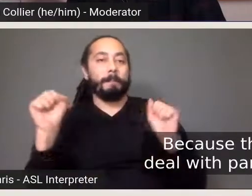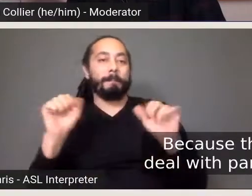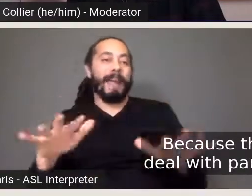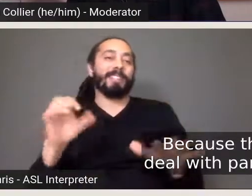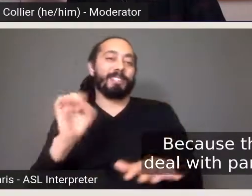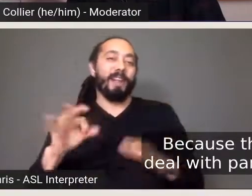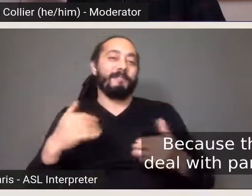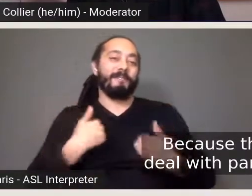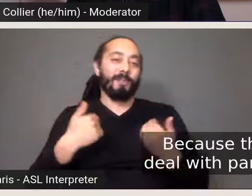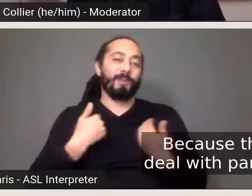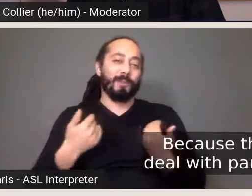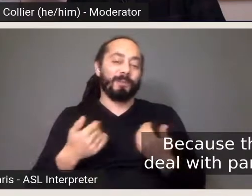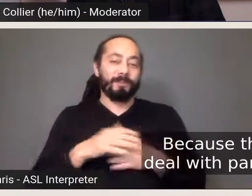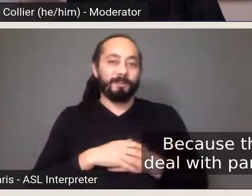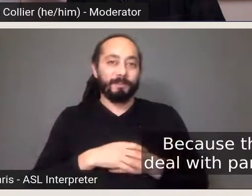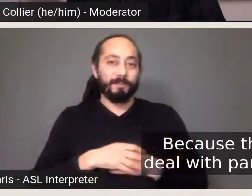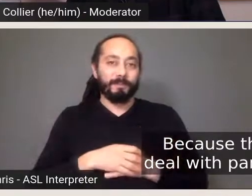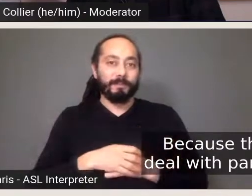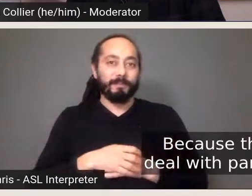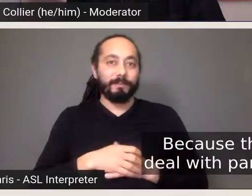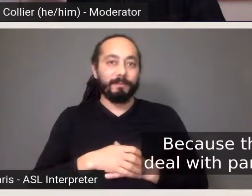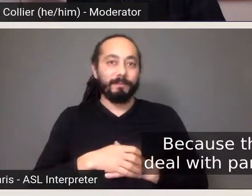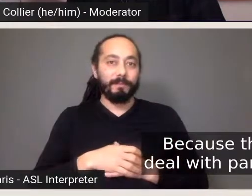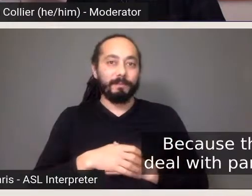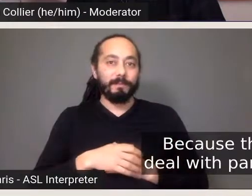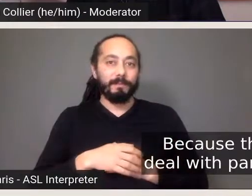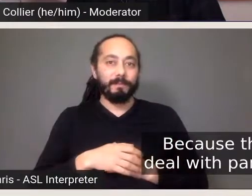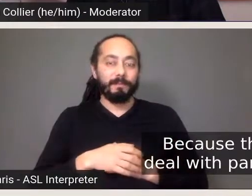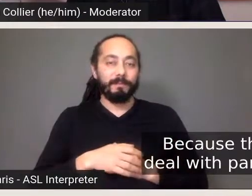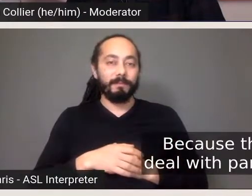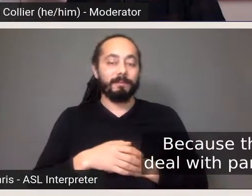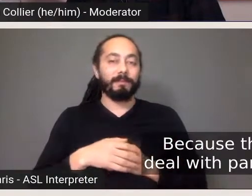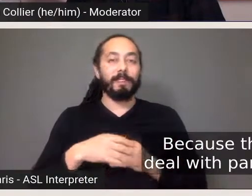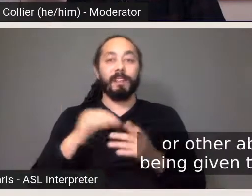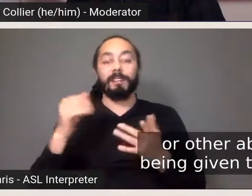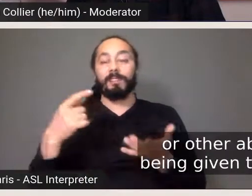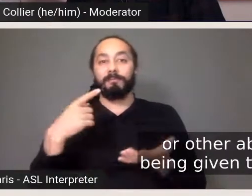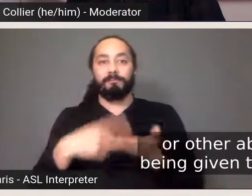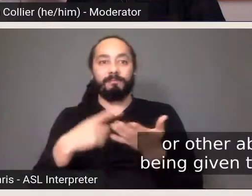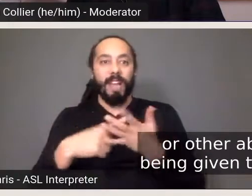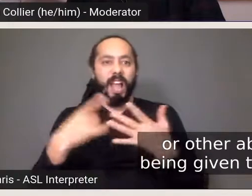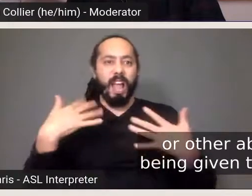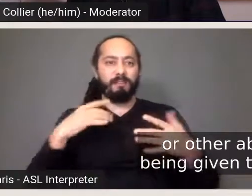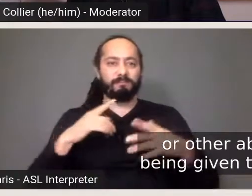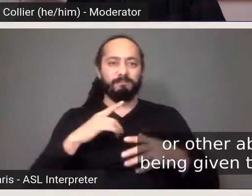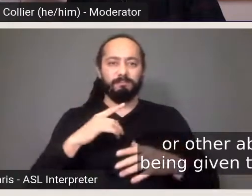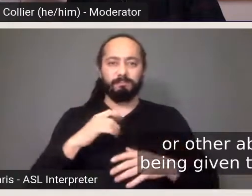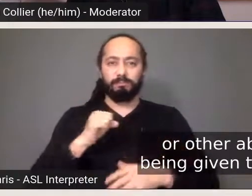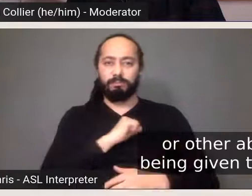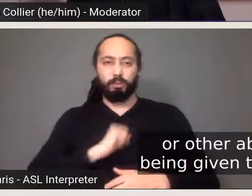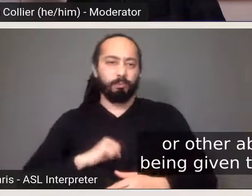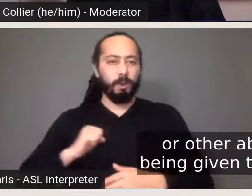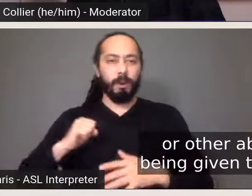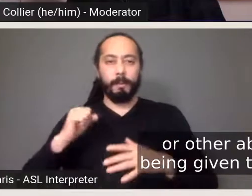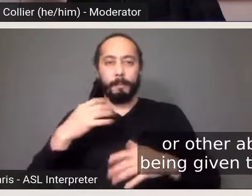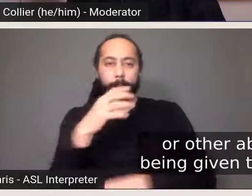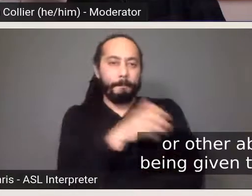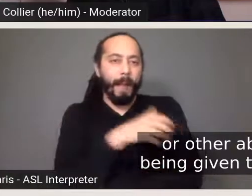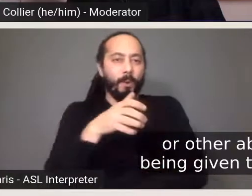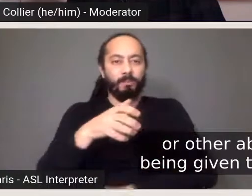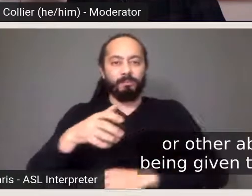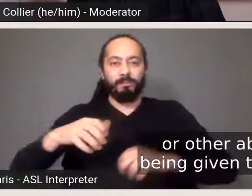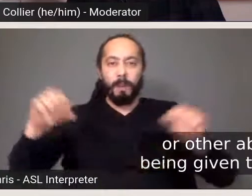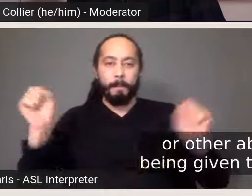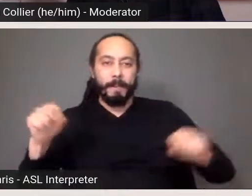Because they essentially deal with paranormal powers or other abilities that are being given to